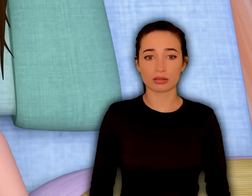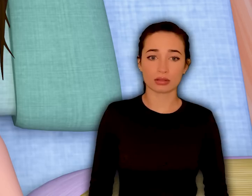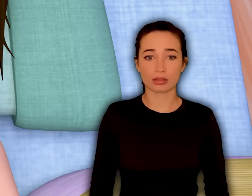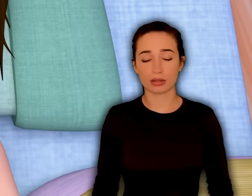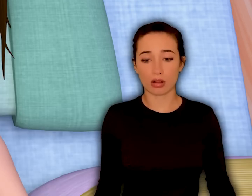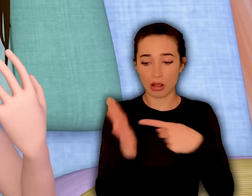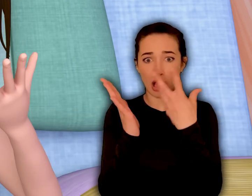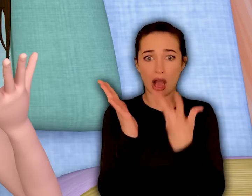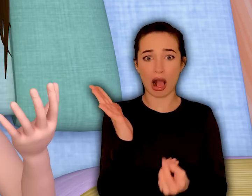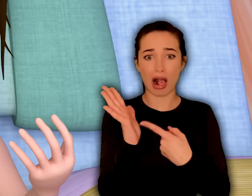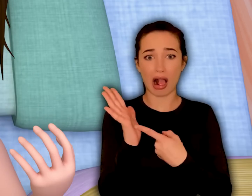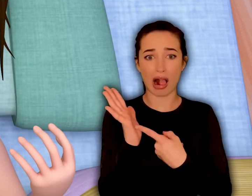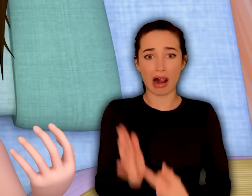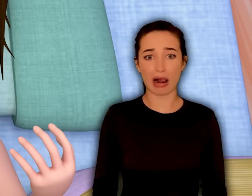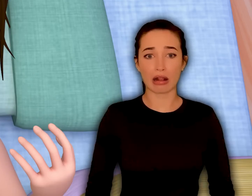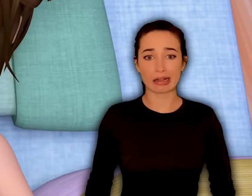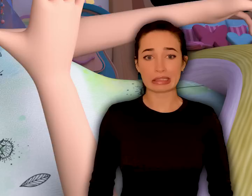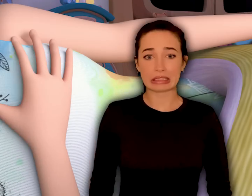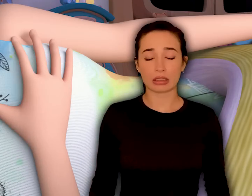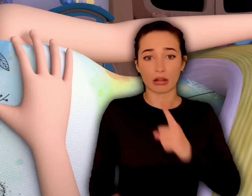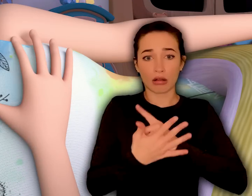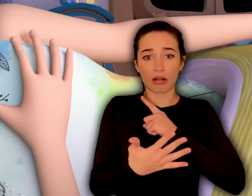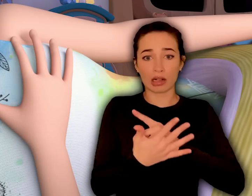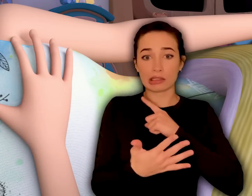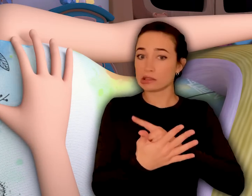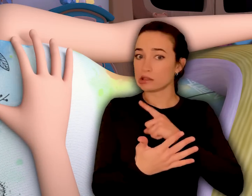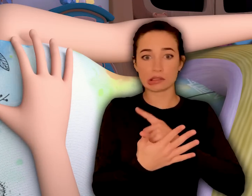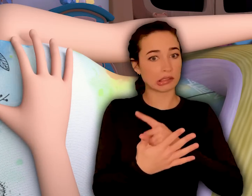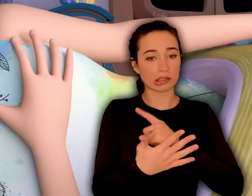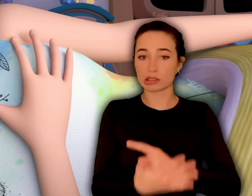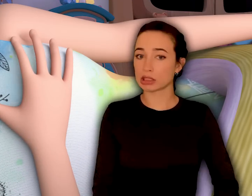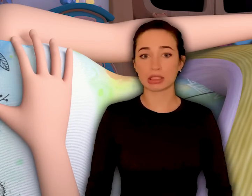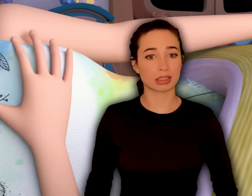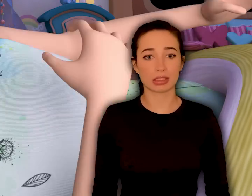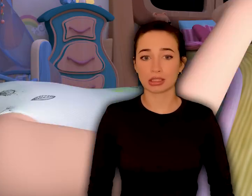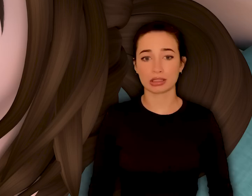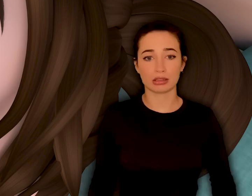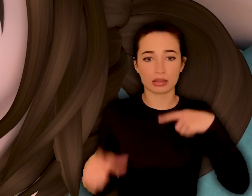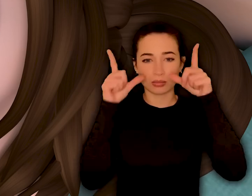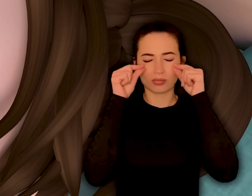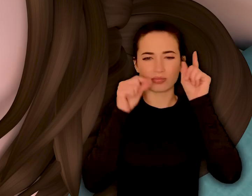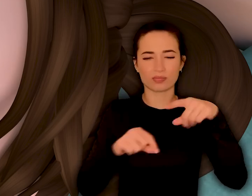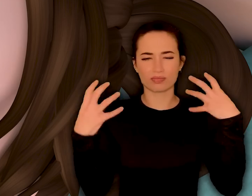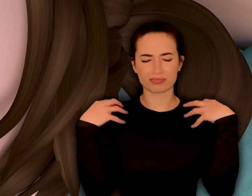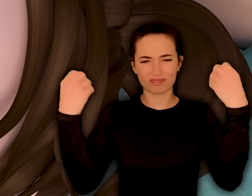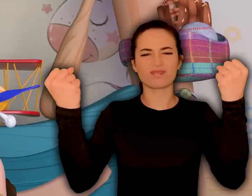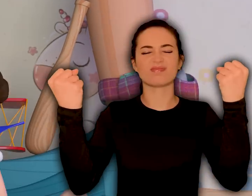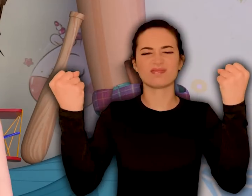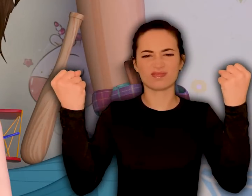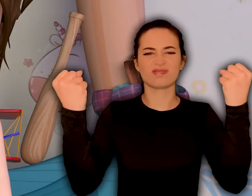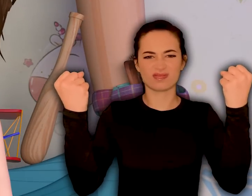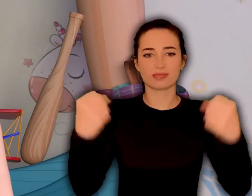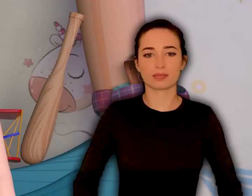floor my Palms are getting sweaty my heart is beating heavy I shut my